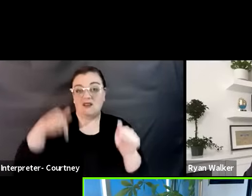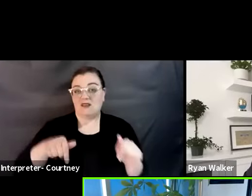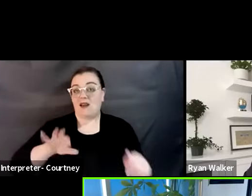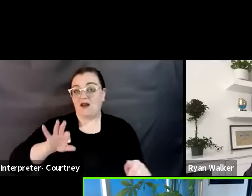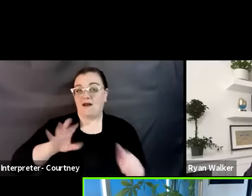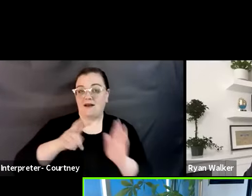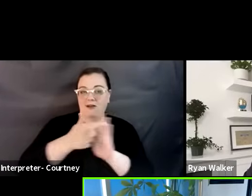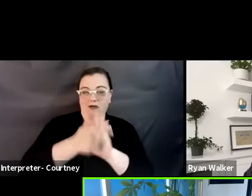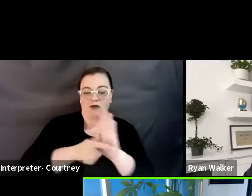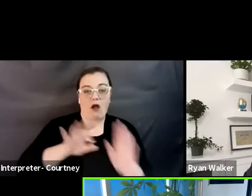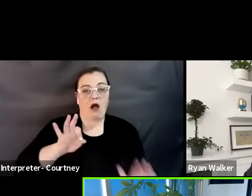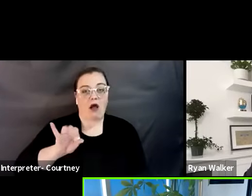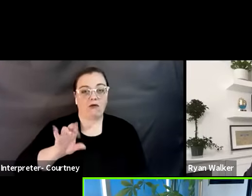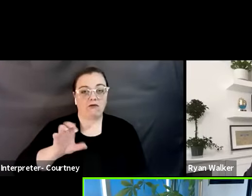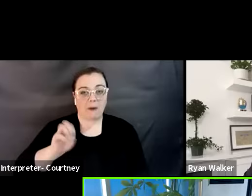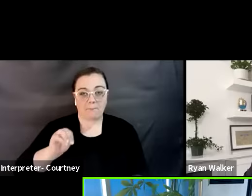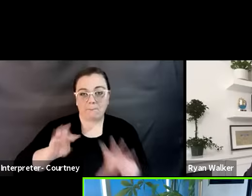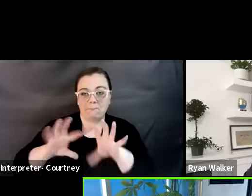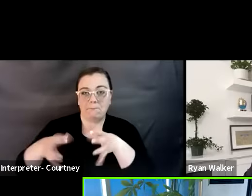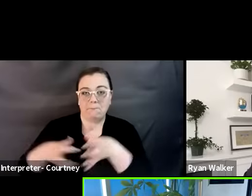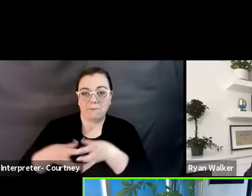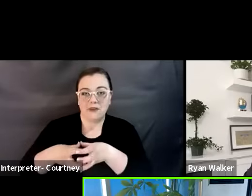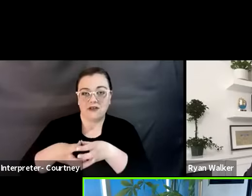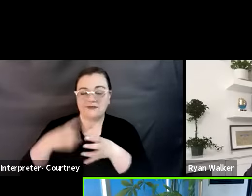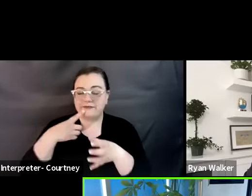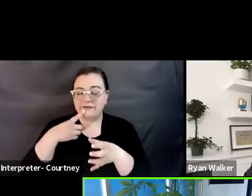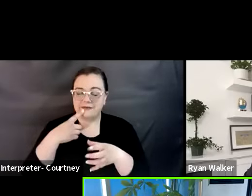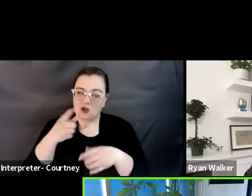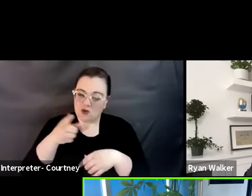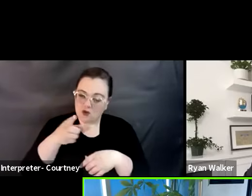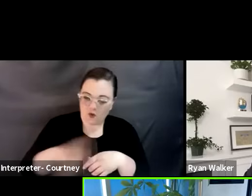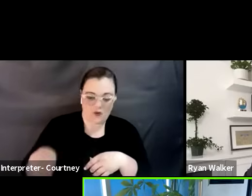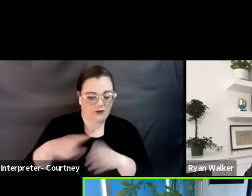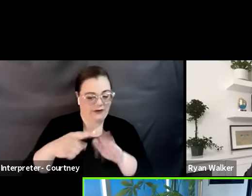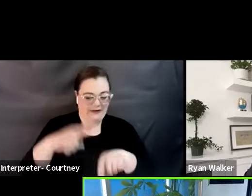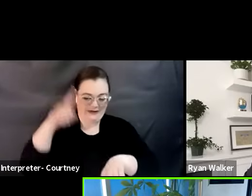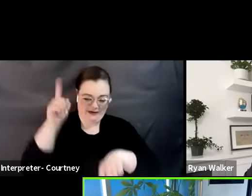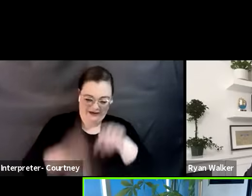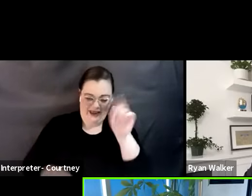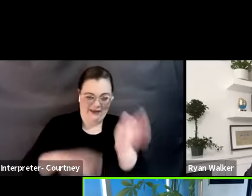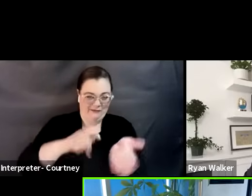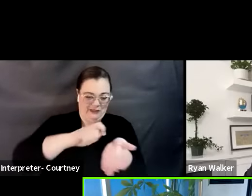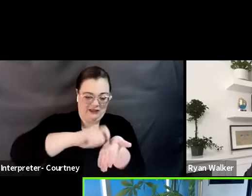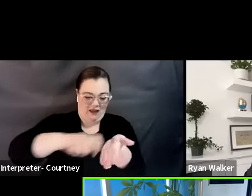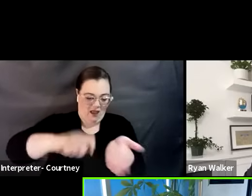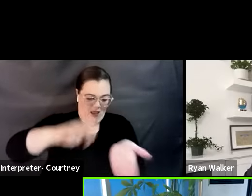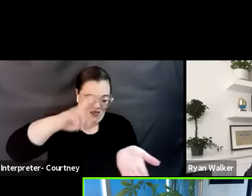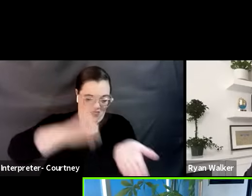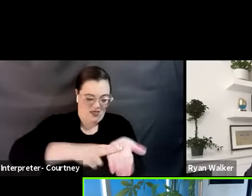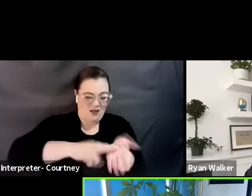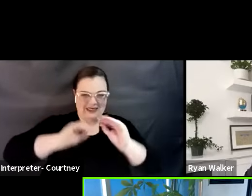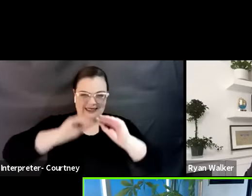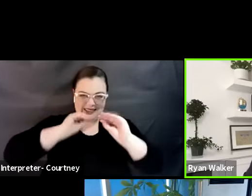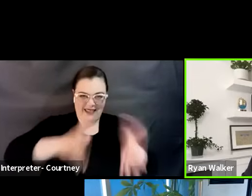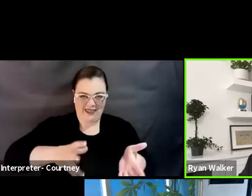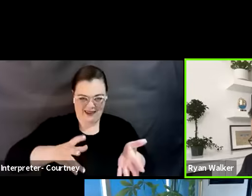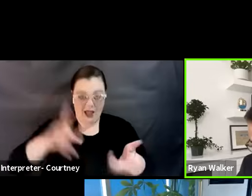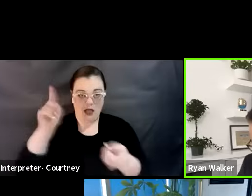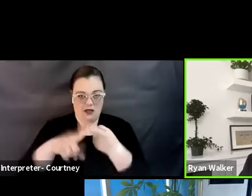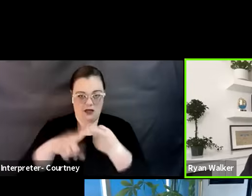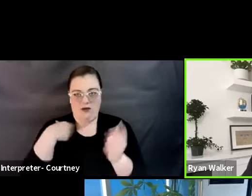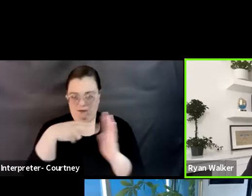sign anything except an autograph for a fan unless we approve it. That's the golden rule. I love that. That's